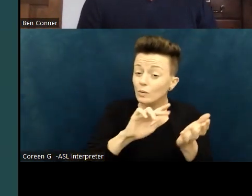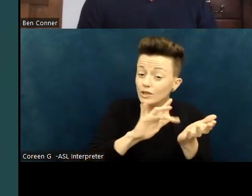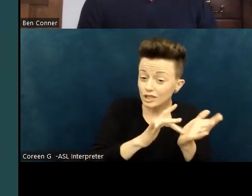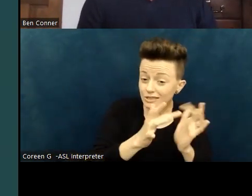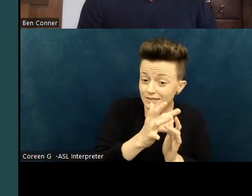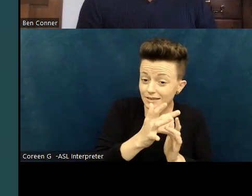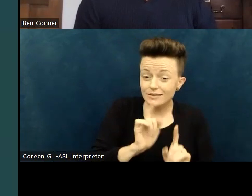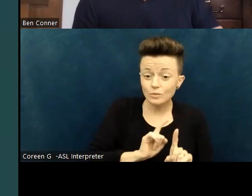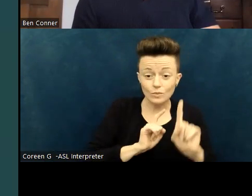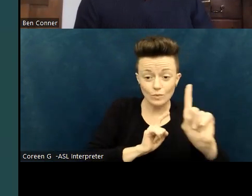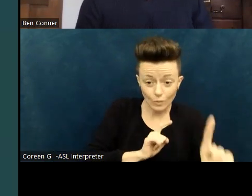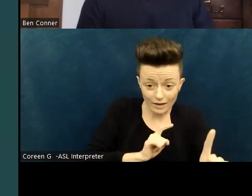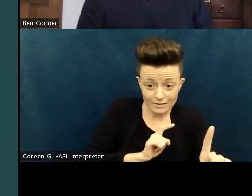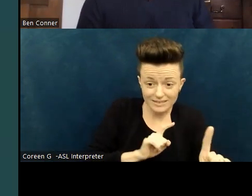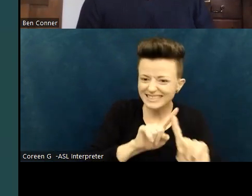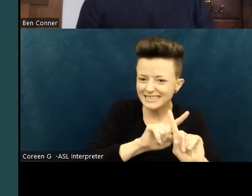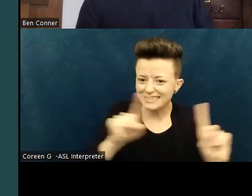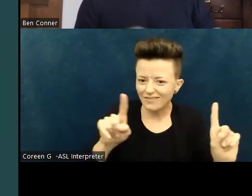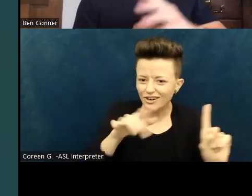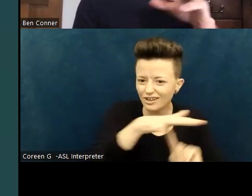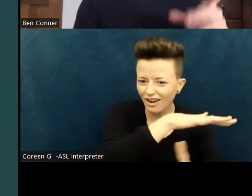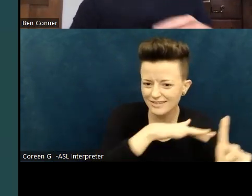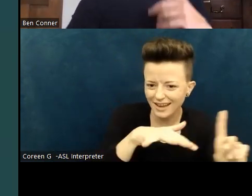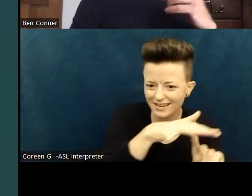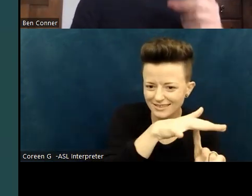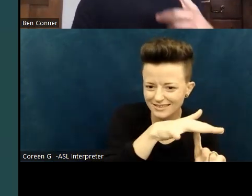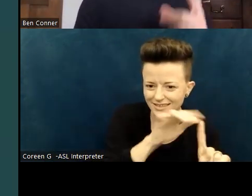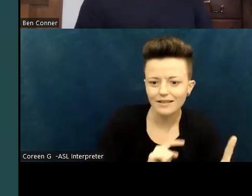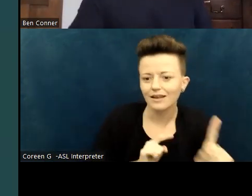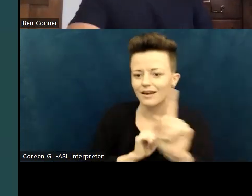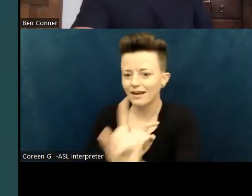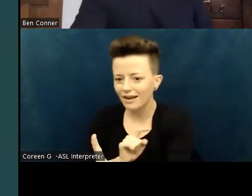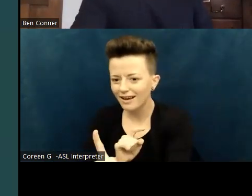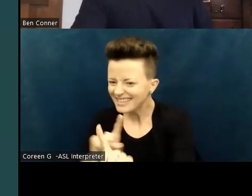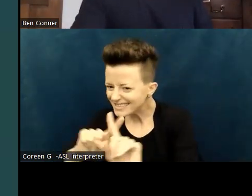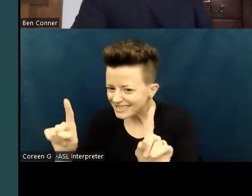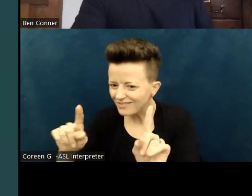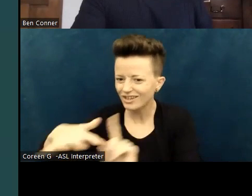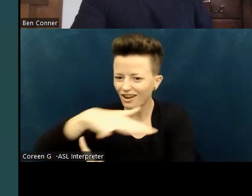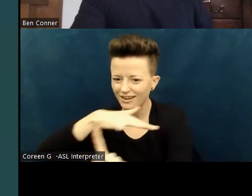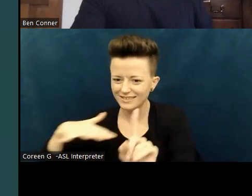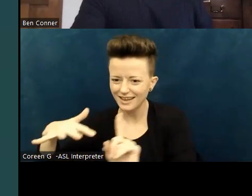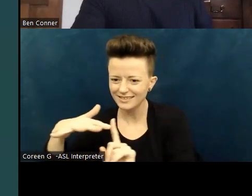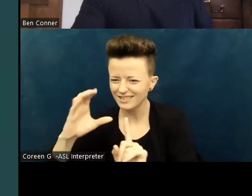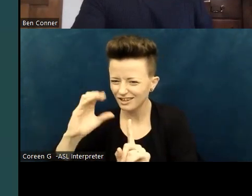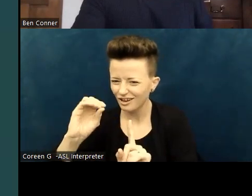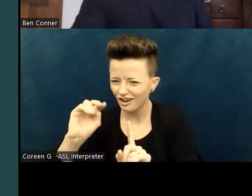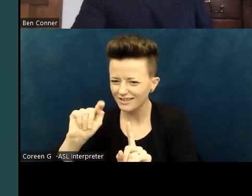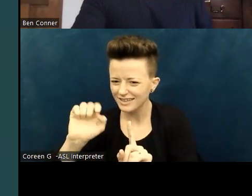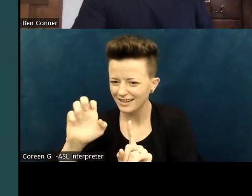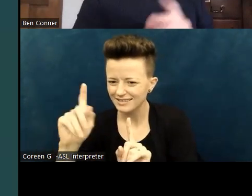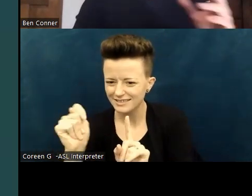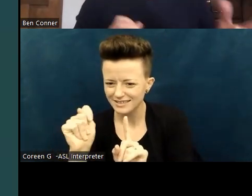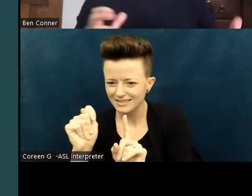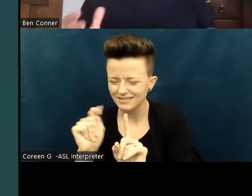new center of God's activity. And so can we start to look at marginalized people in this way?